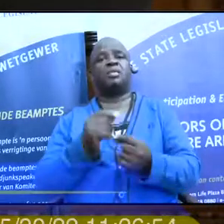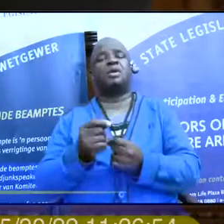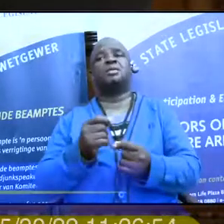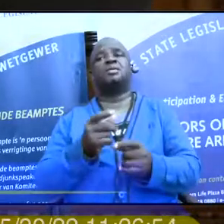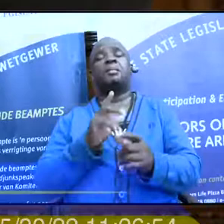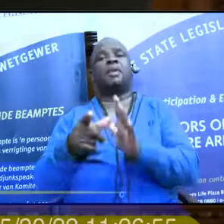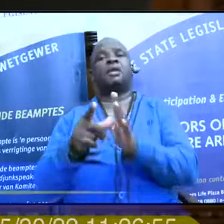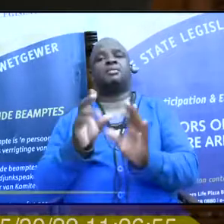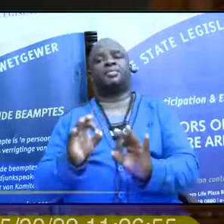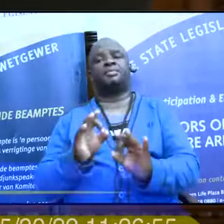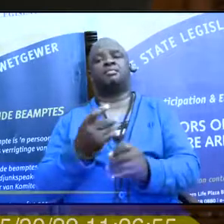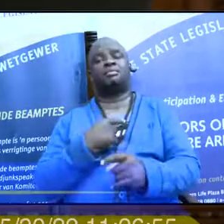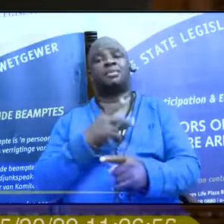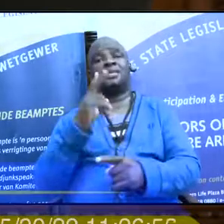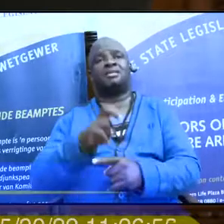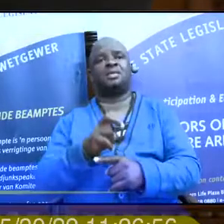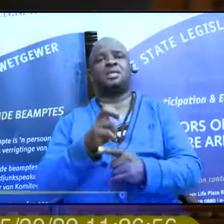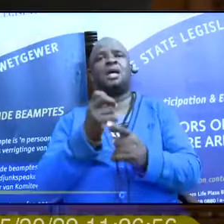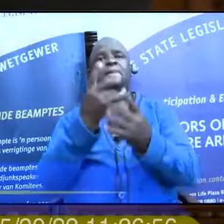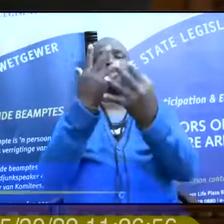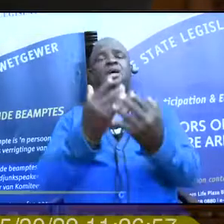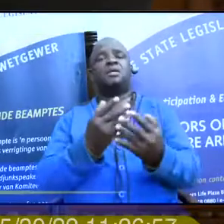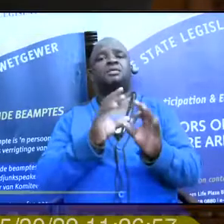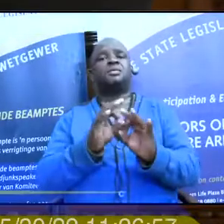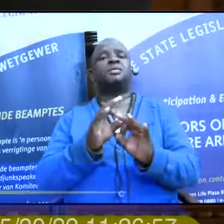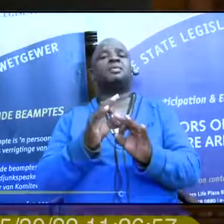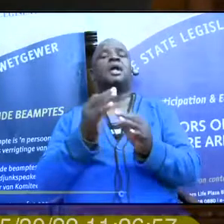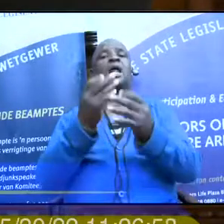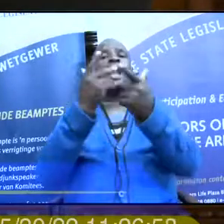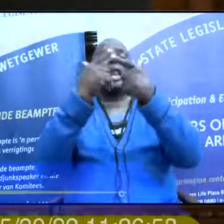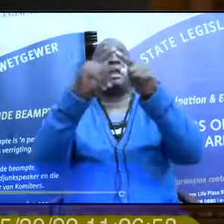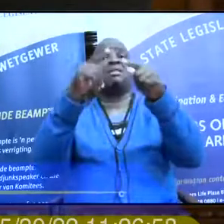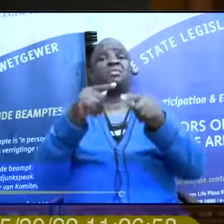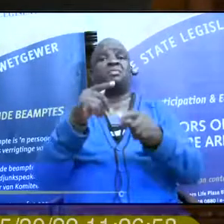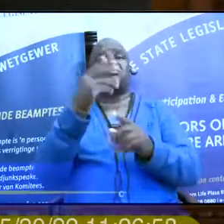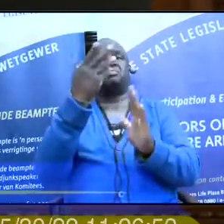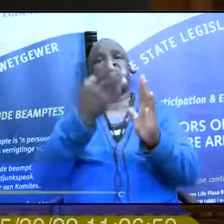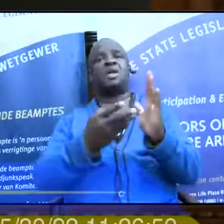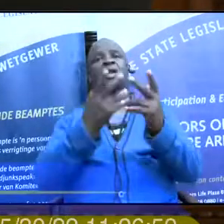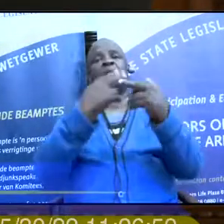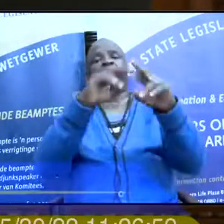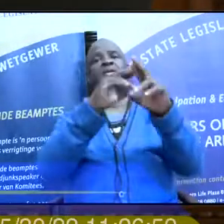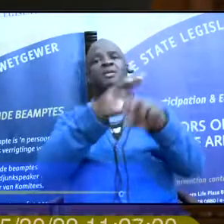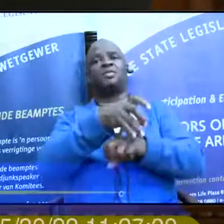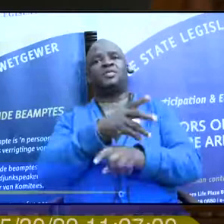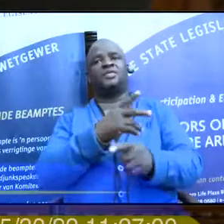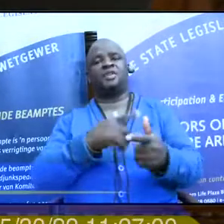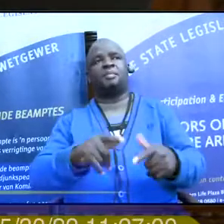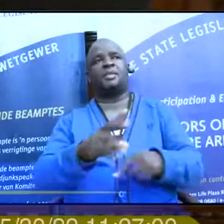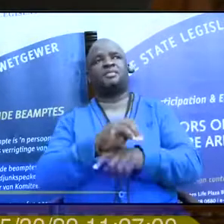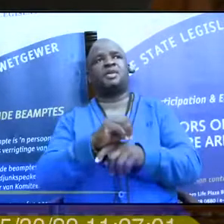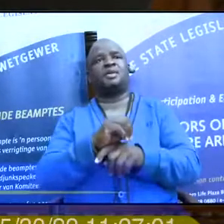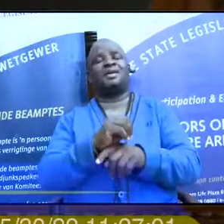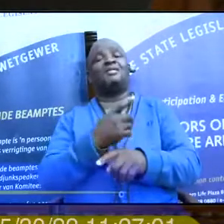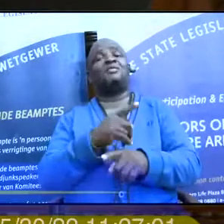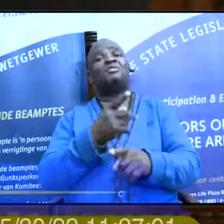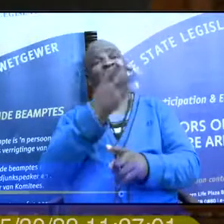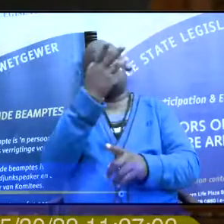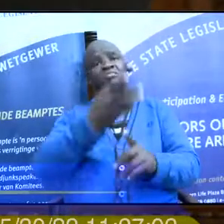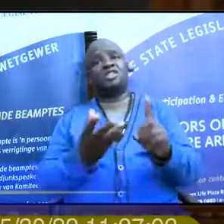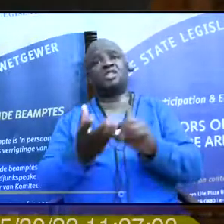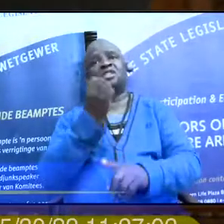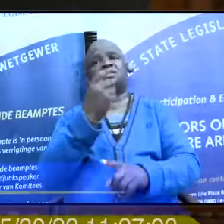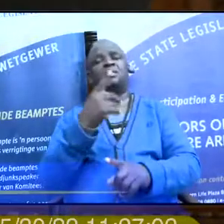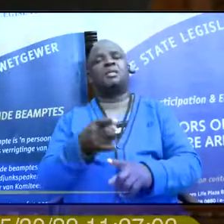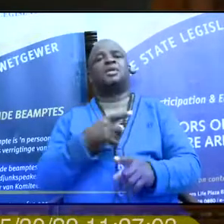are infrastructure budgets at a national provincial and local level for this to happen it's the management that we need to deal with and